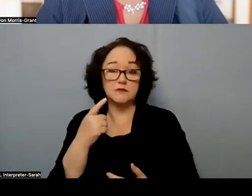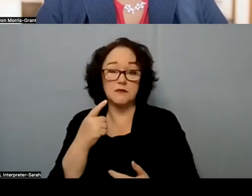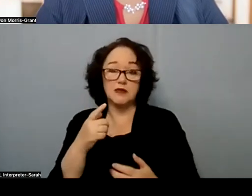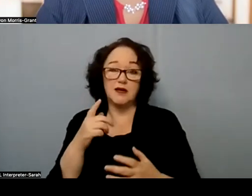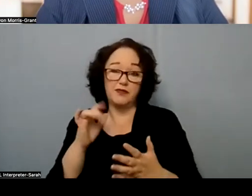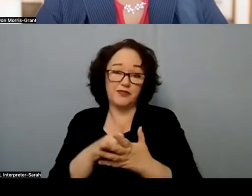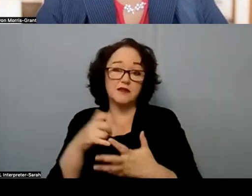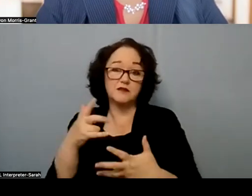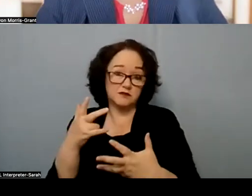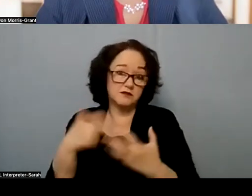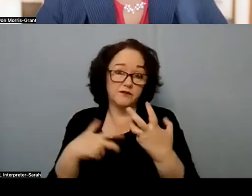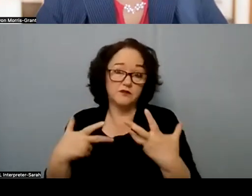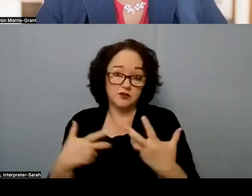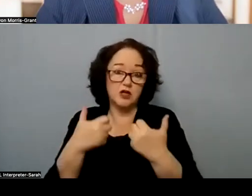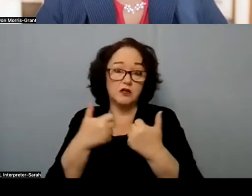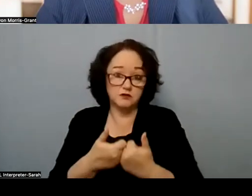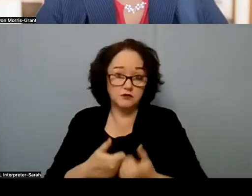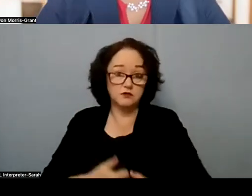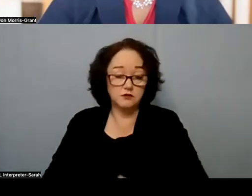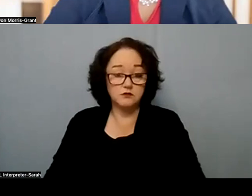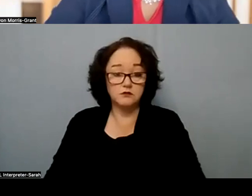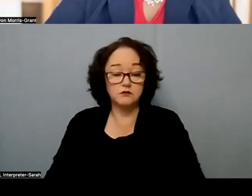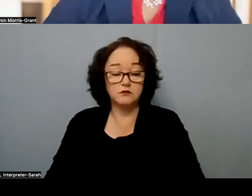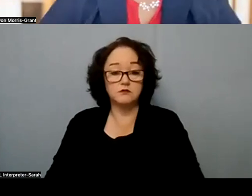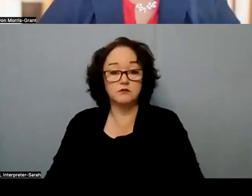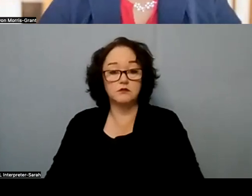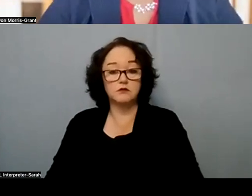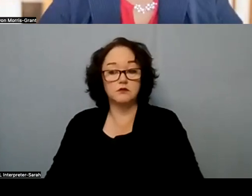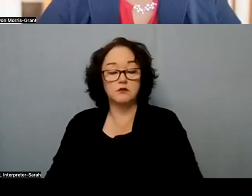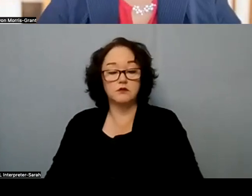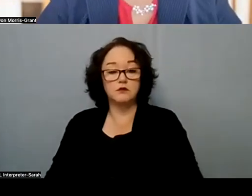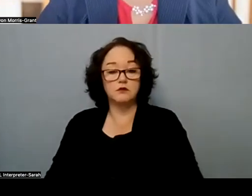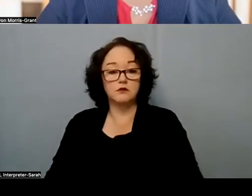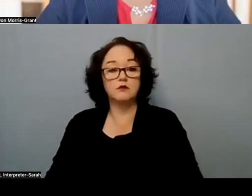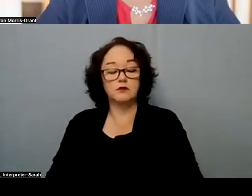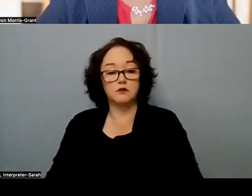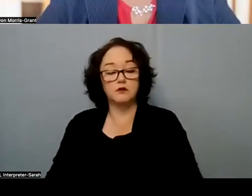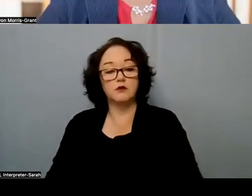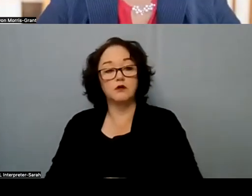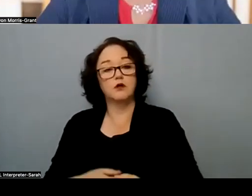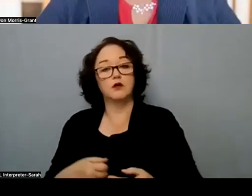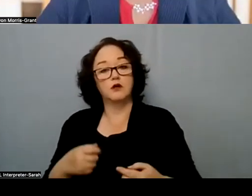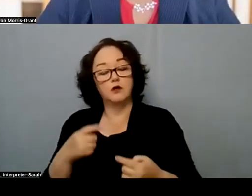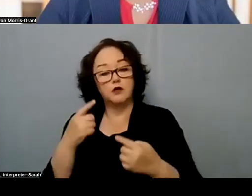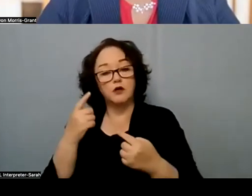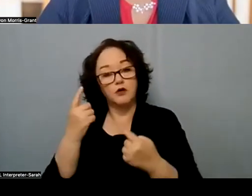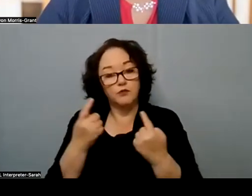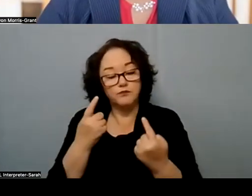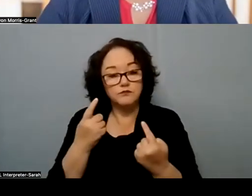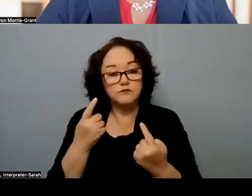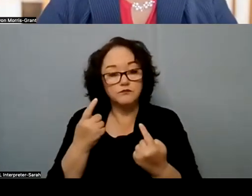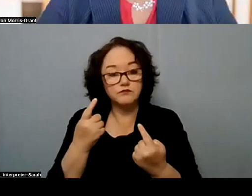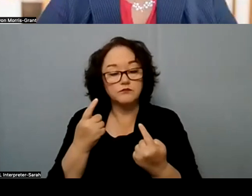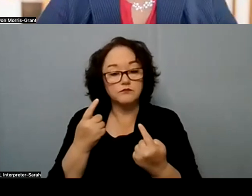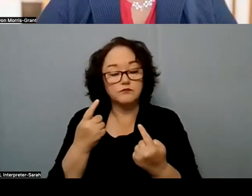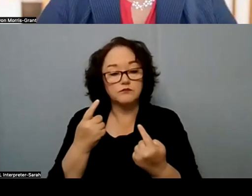we approach it always from the perspective of what's happening here. Can we show that this is part of a